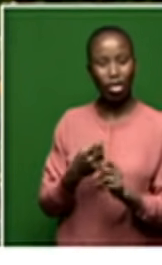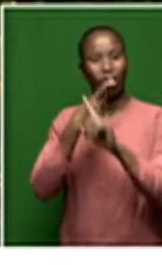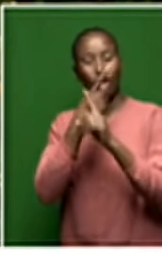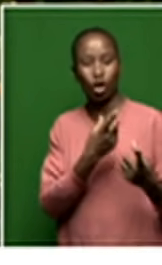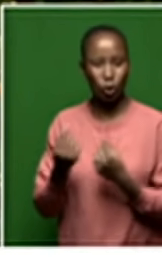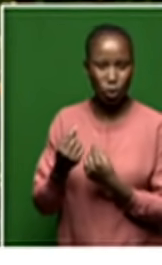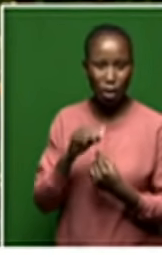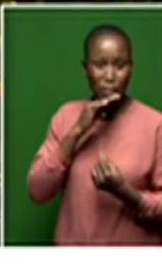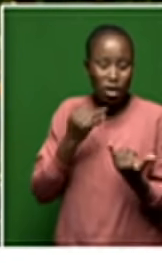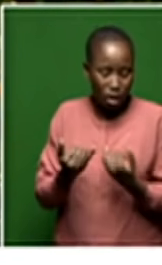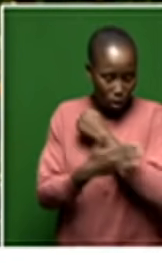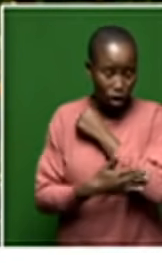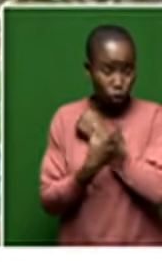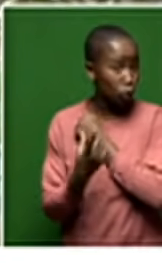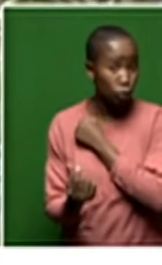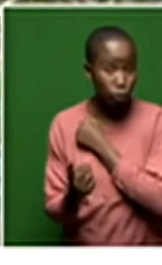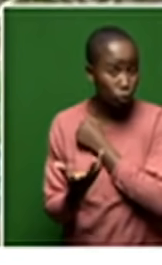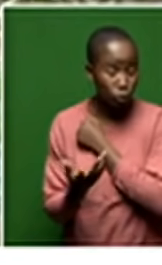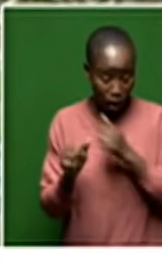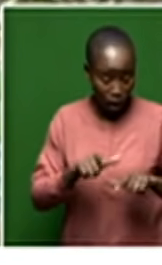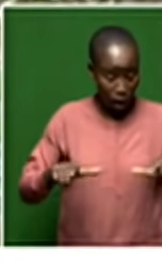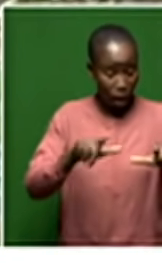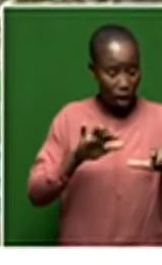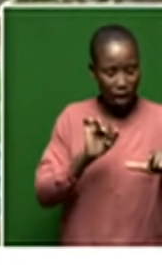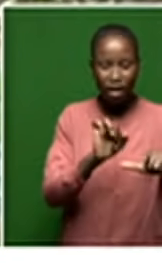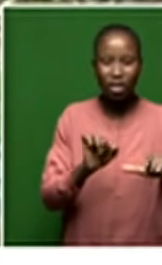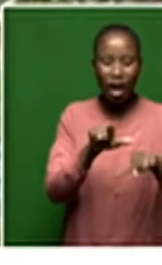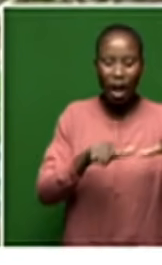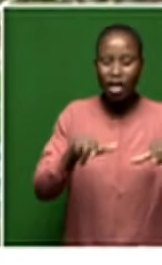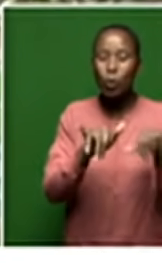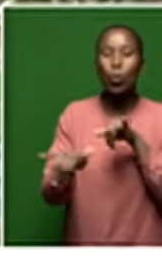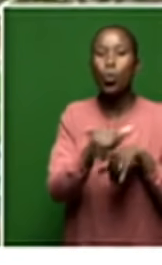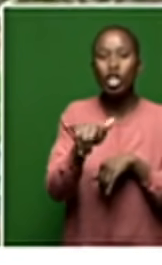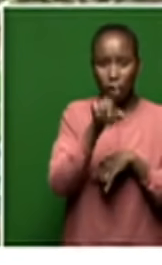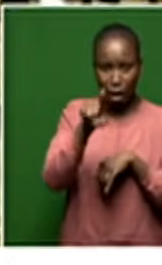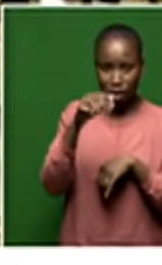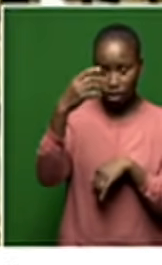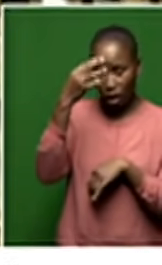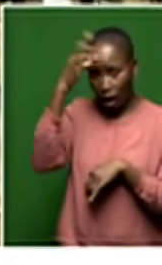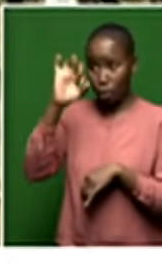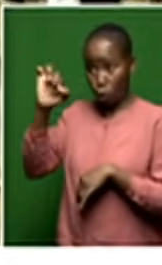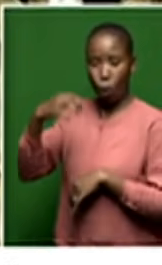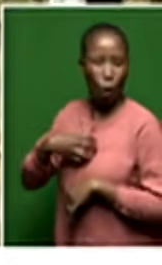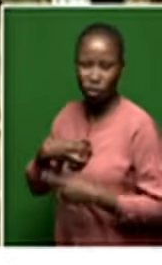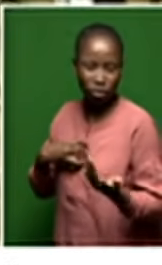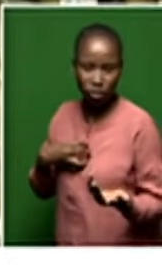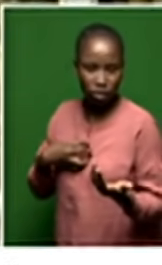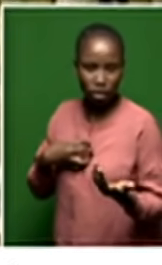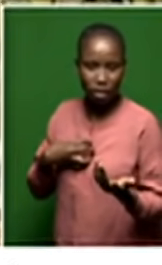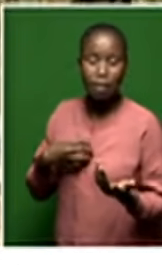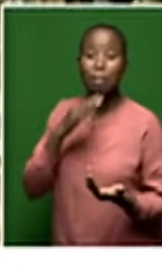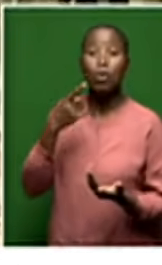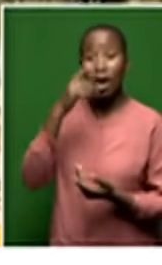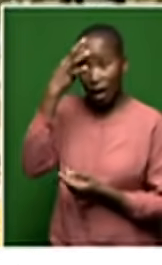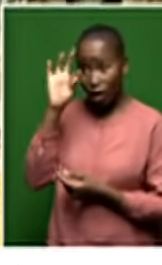do with this country? What do we do with land? Which land must be in the custody of the state? And it's not going to sit in the hands of the state. The state